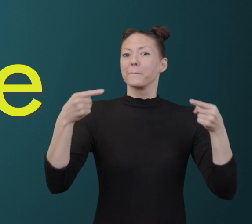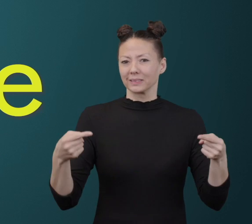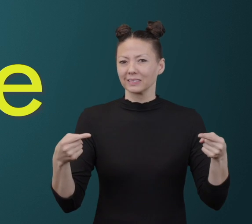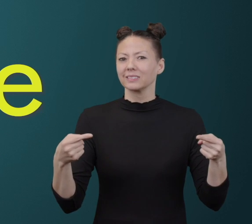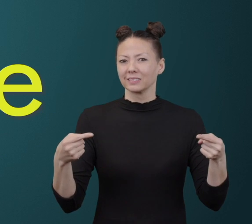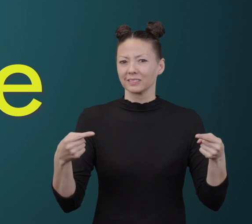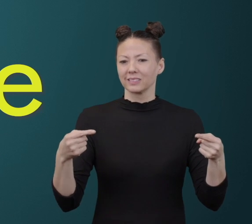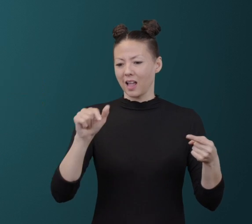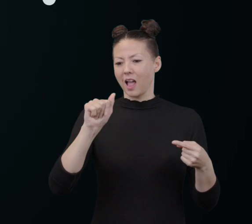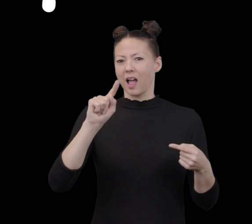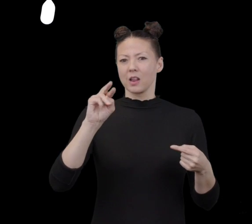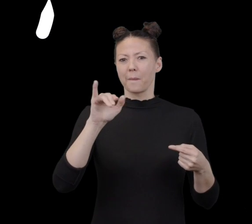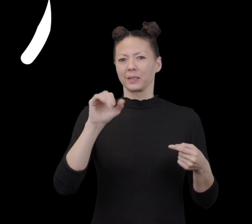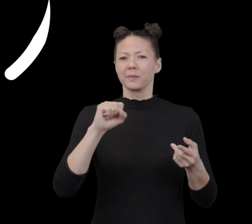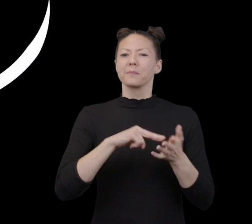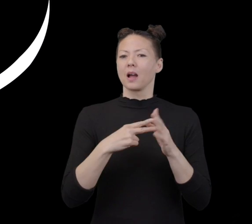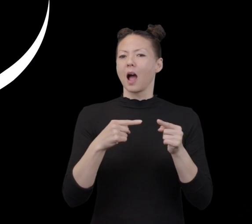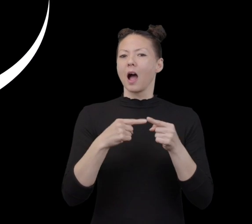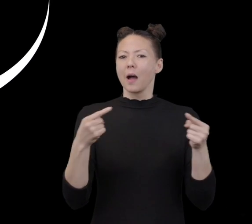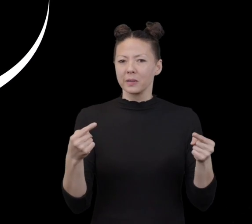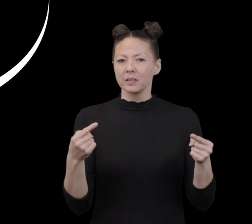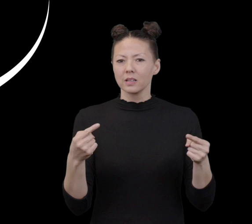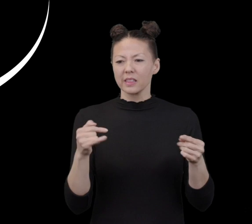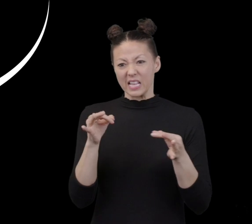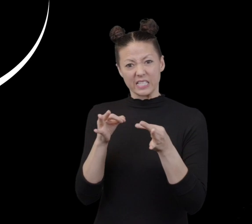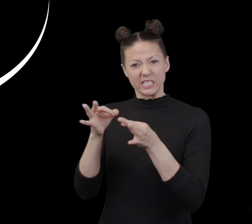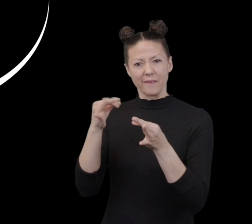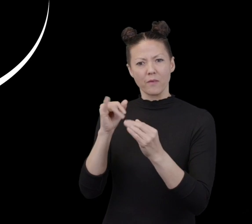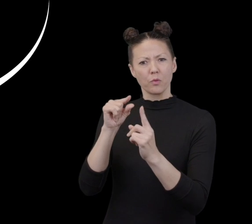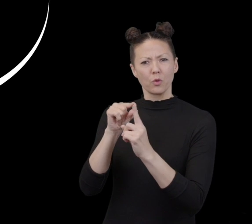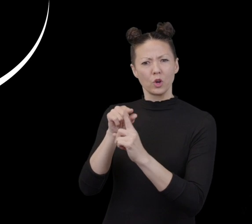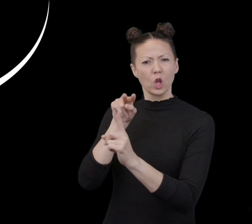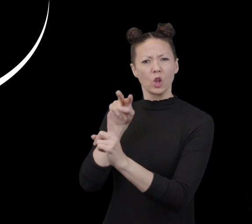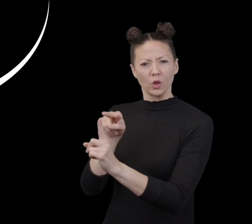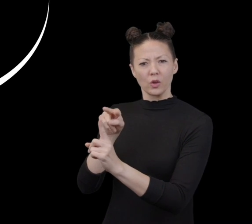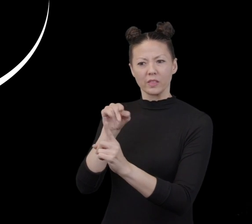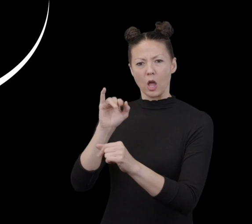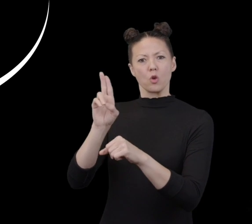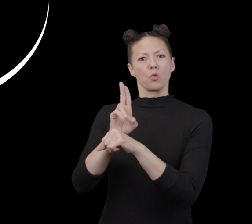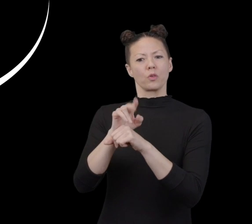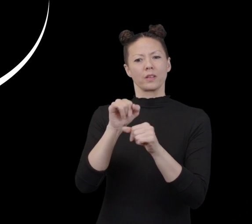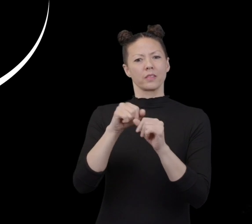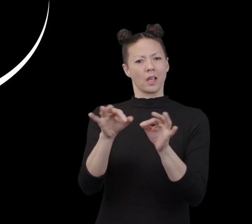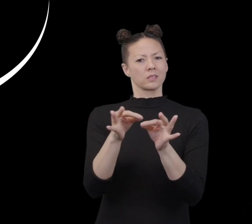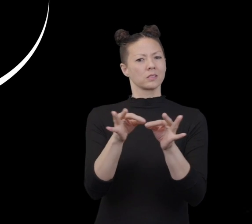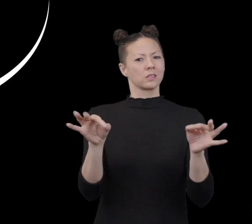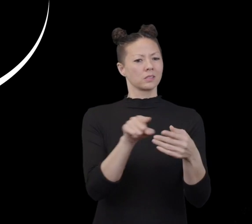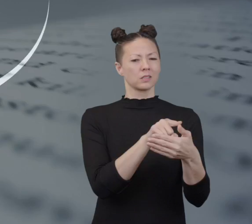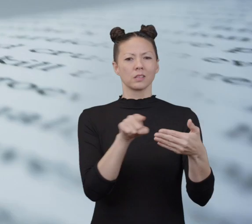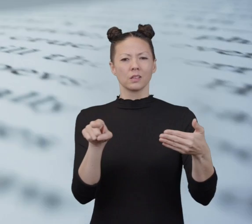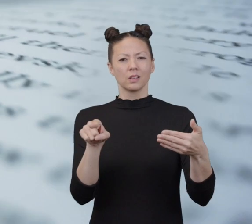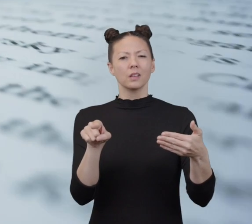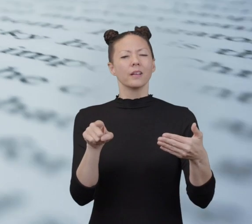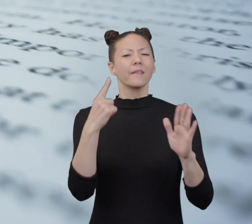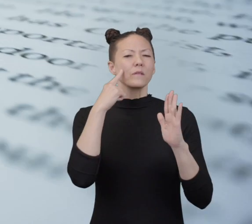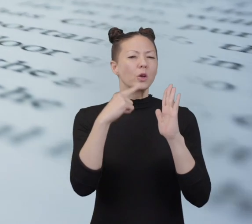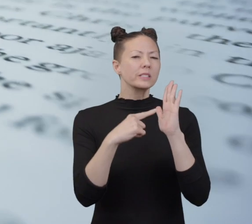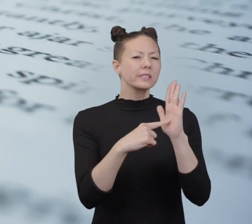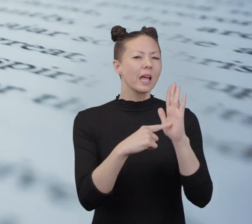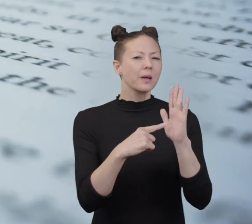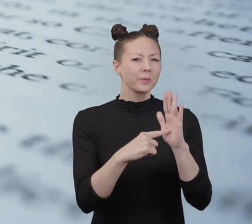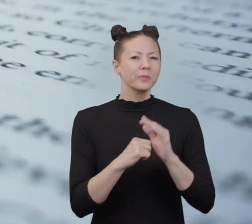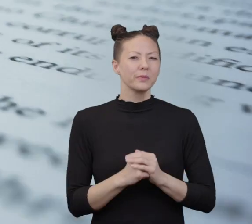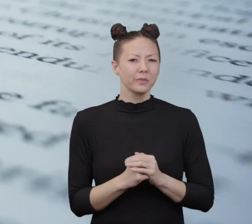opposite. This is when an opposite definition of a word is used in a sentence. Here's an